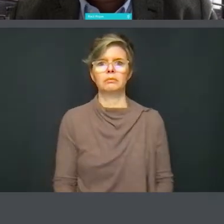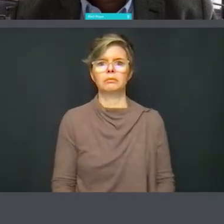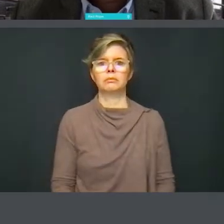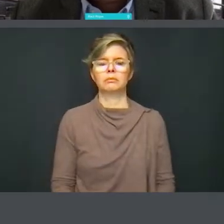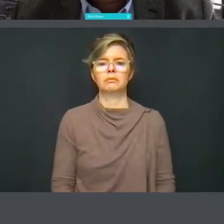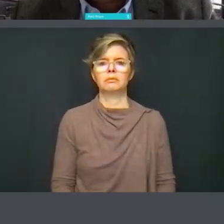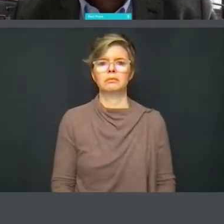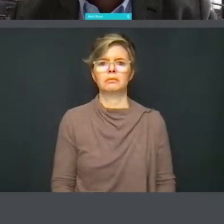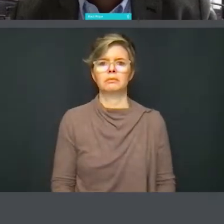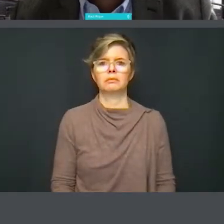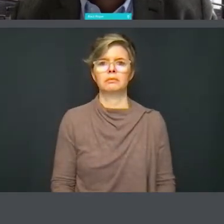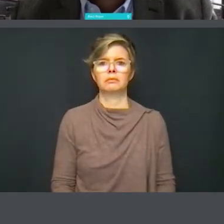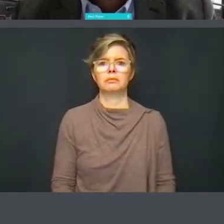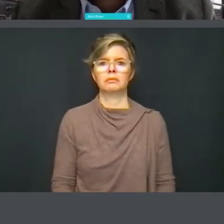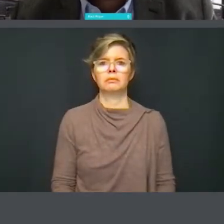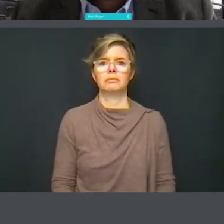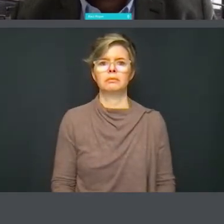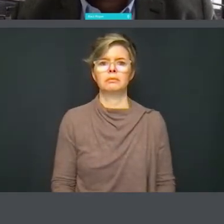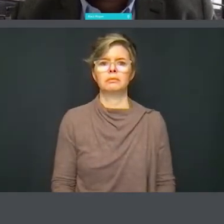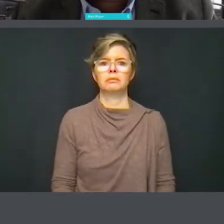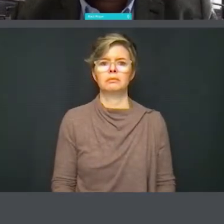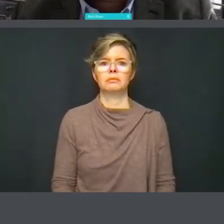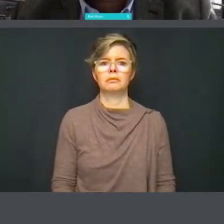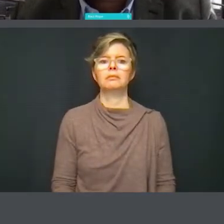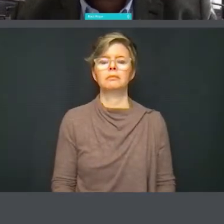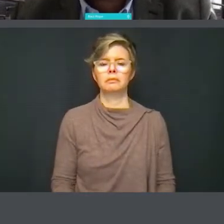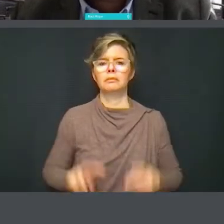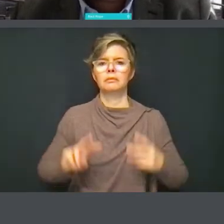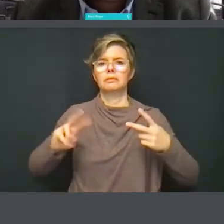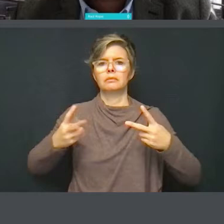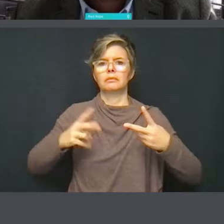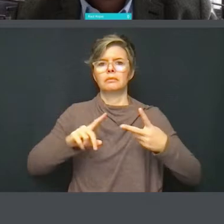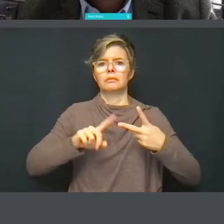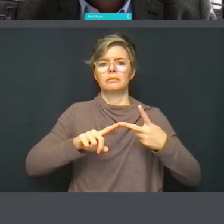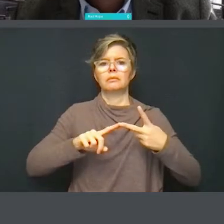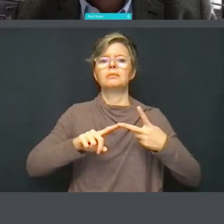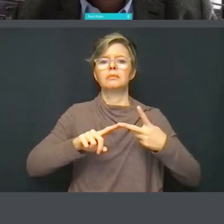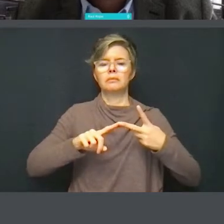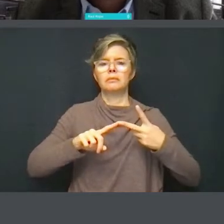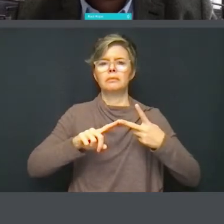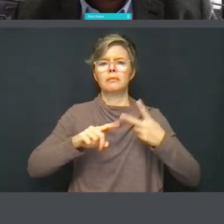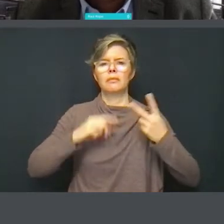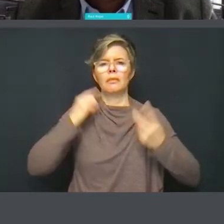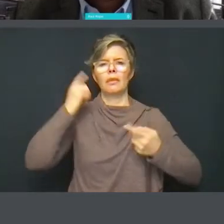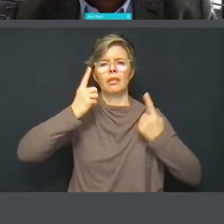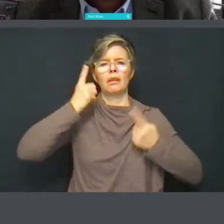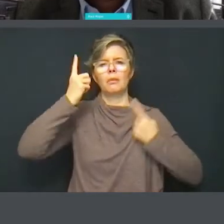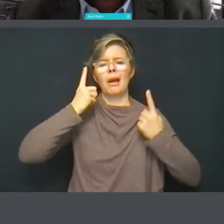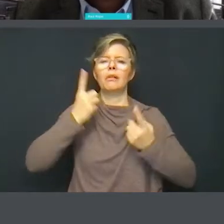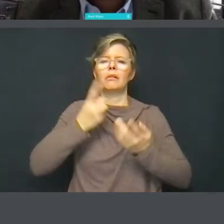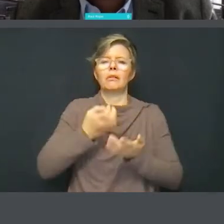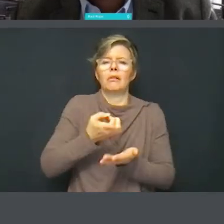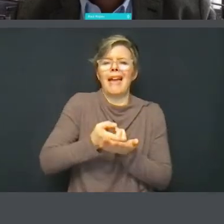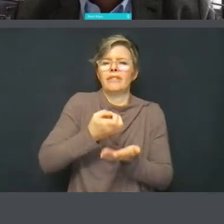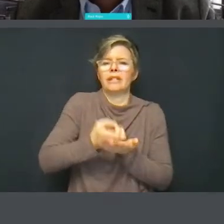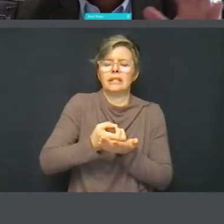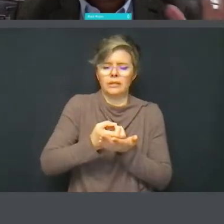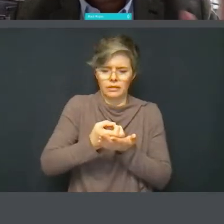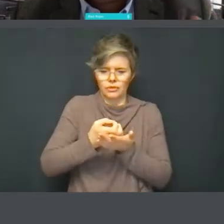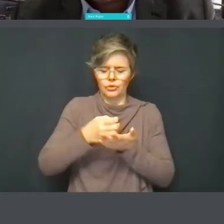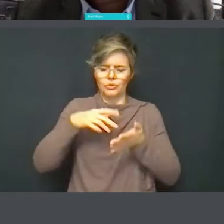Most of when we talk about our evidence base for our discipline of communication disorders,